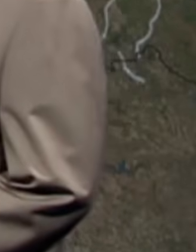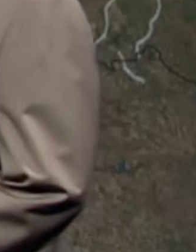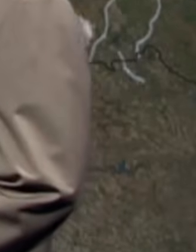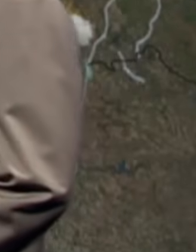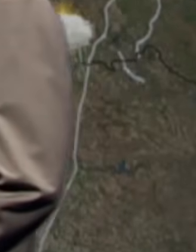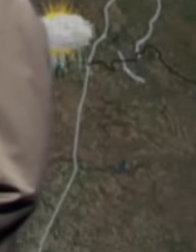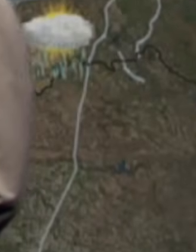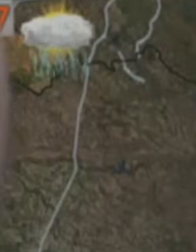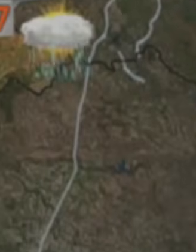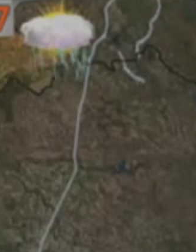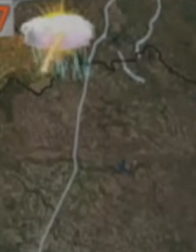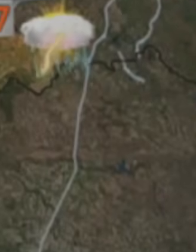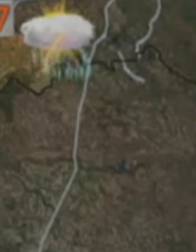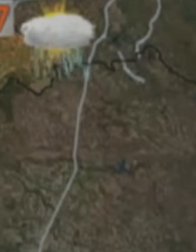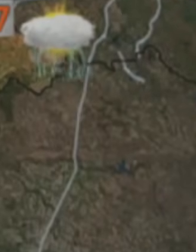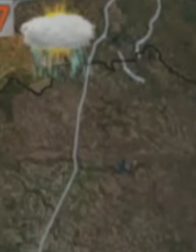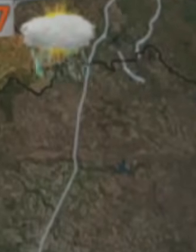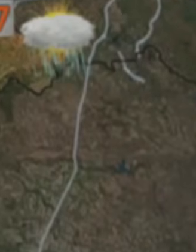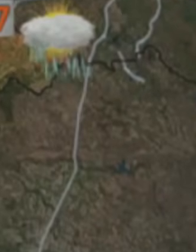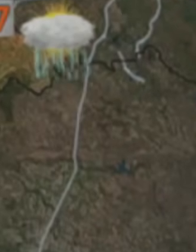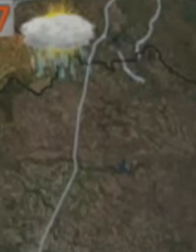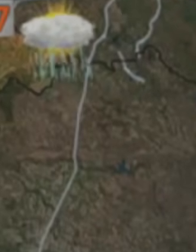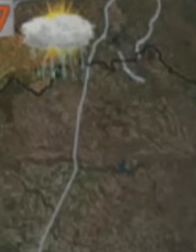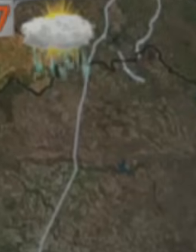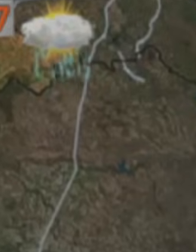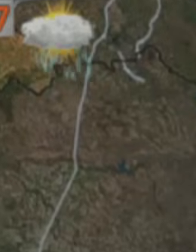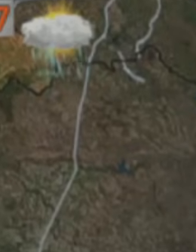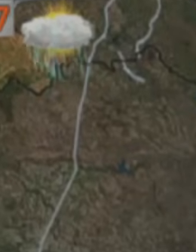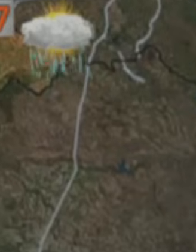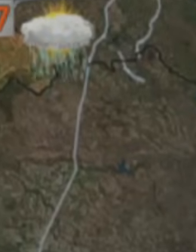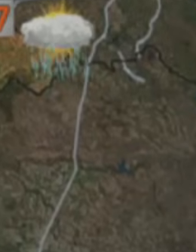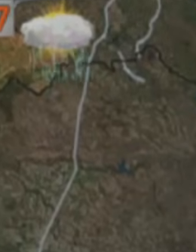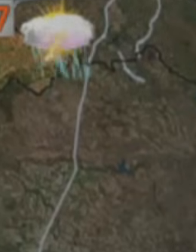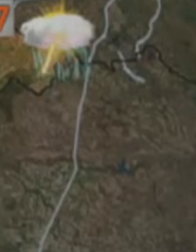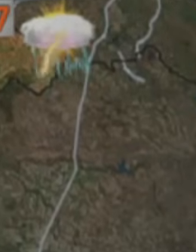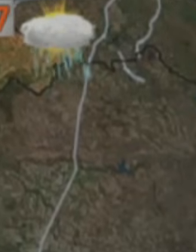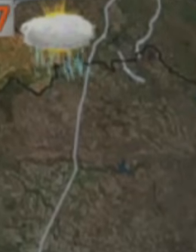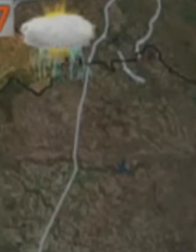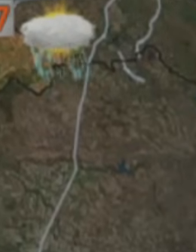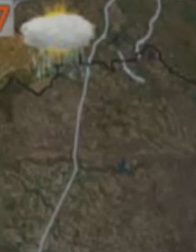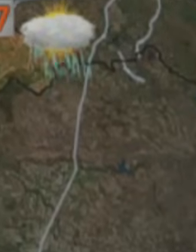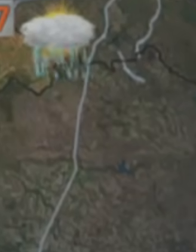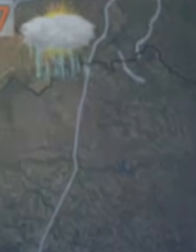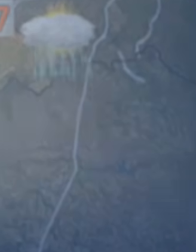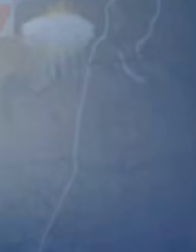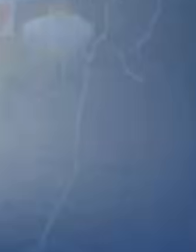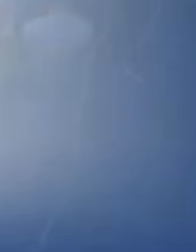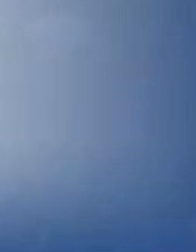go fiša ka Mahikeng ka bo Tosca go tsena bela ka bo Vryburg magašo go tšwa go nna ke re mošate